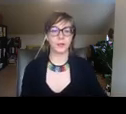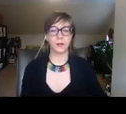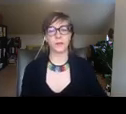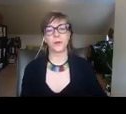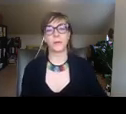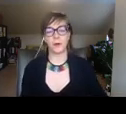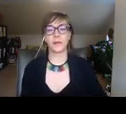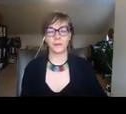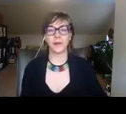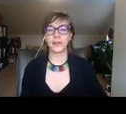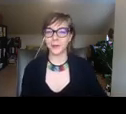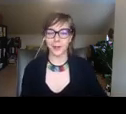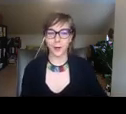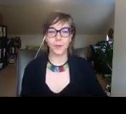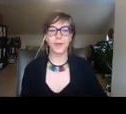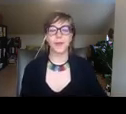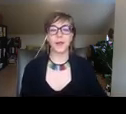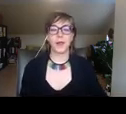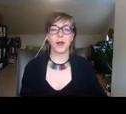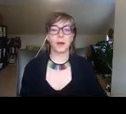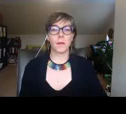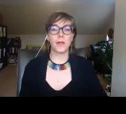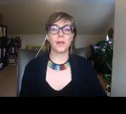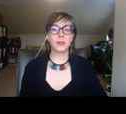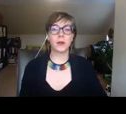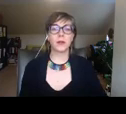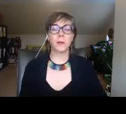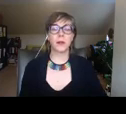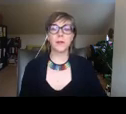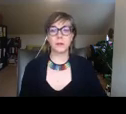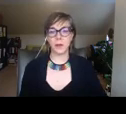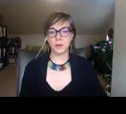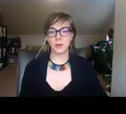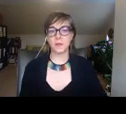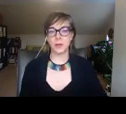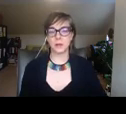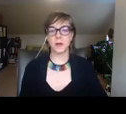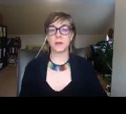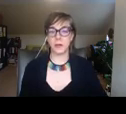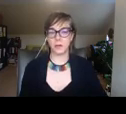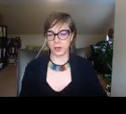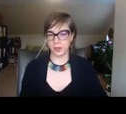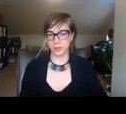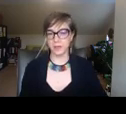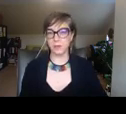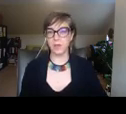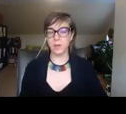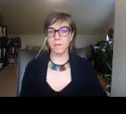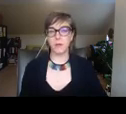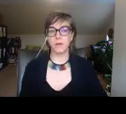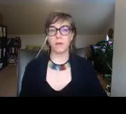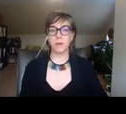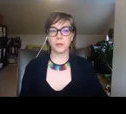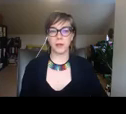remind us all of what we probably very clearly know, and then talk about the impact on language access, and